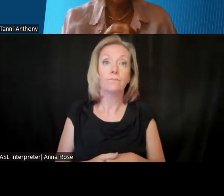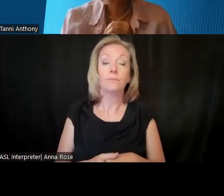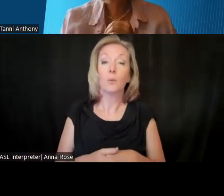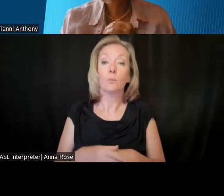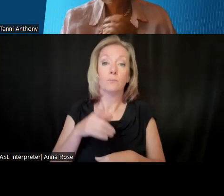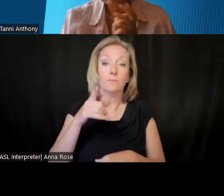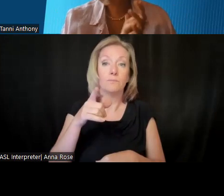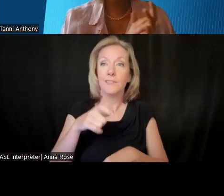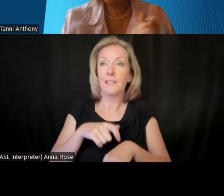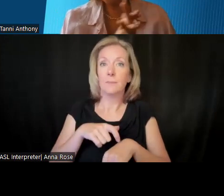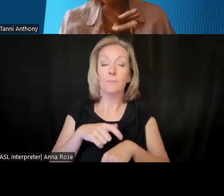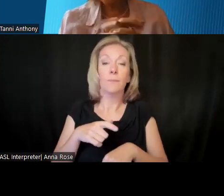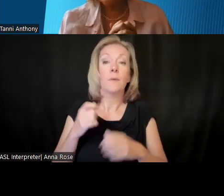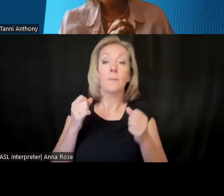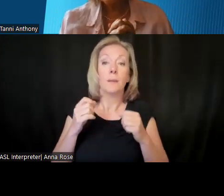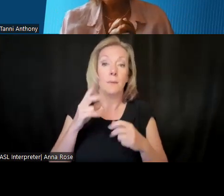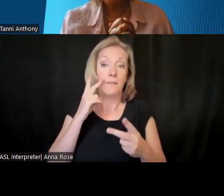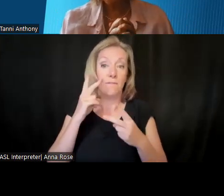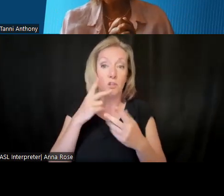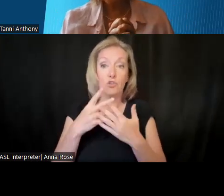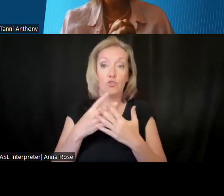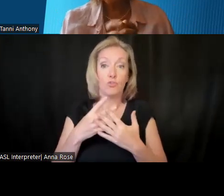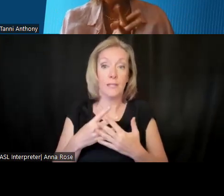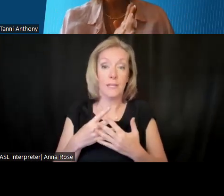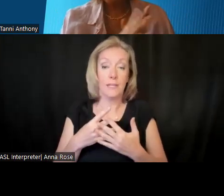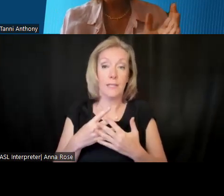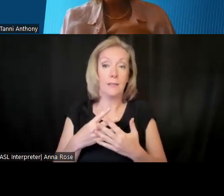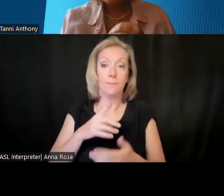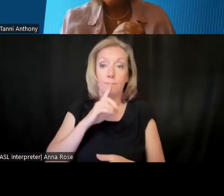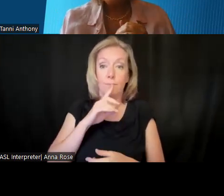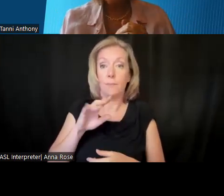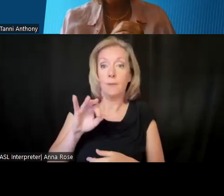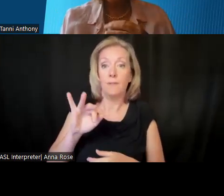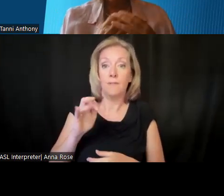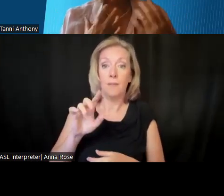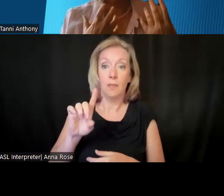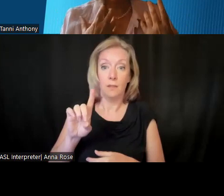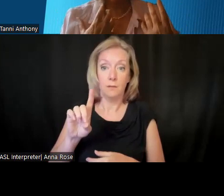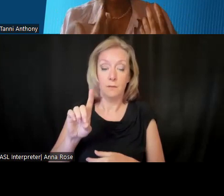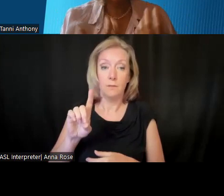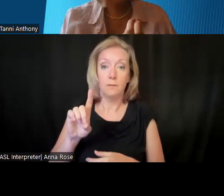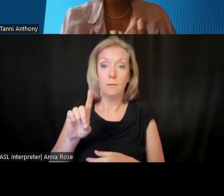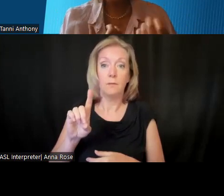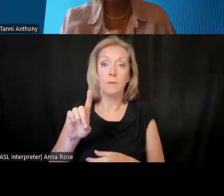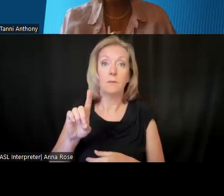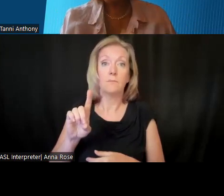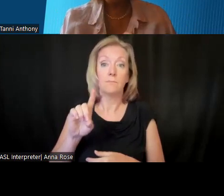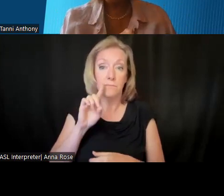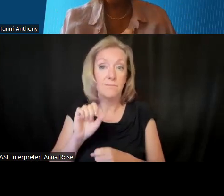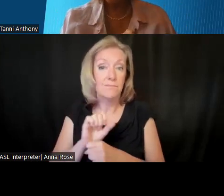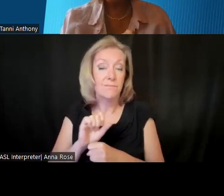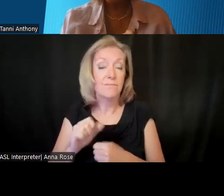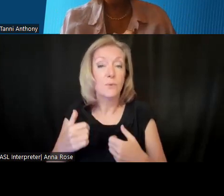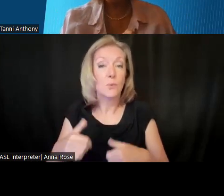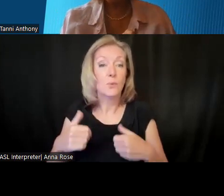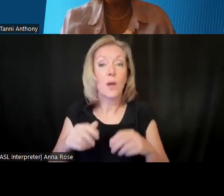Many vision screenings are not going to talk about field, but I will tell you, really, this is something